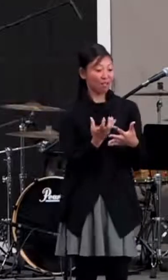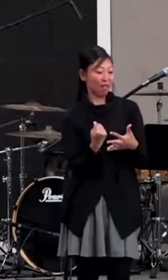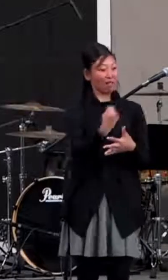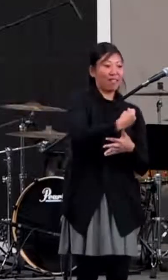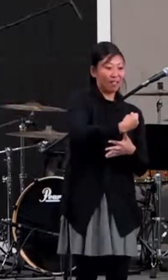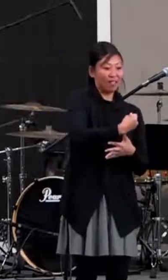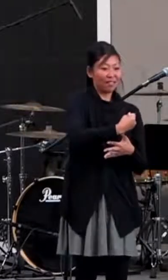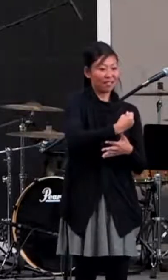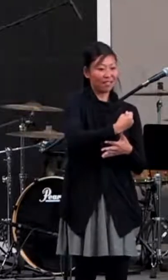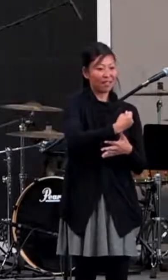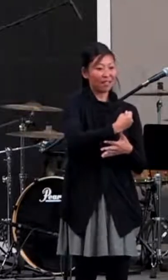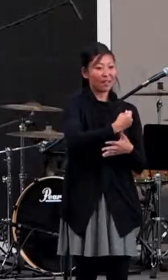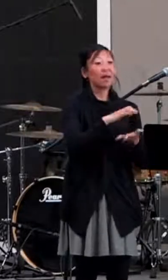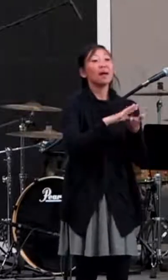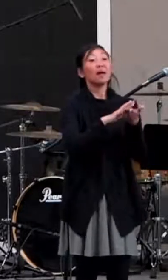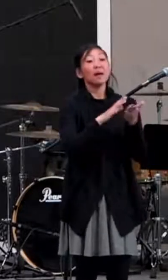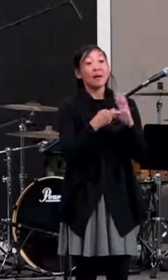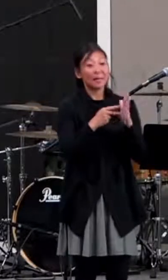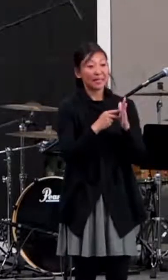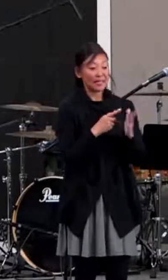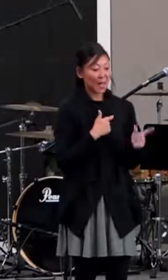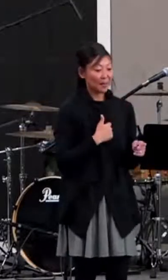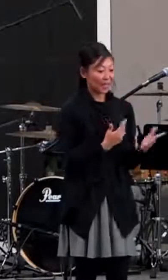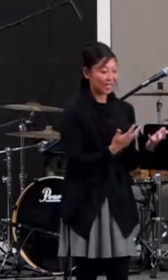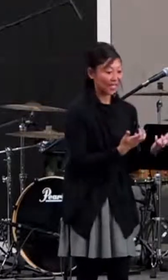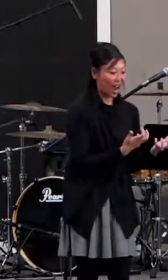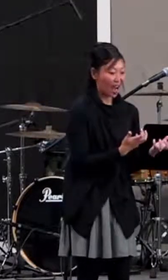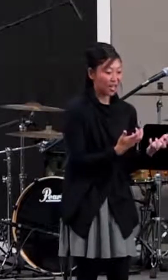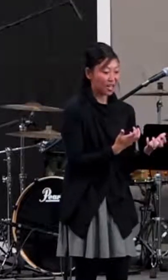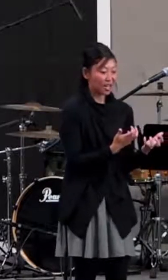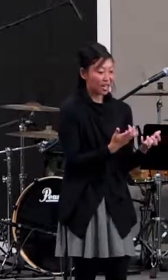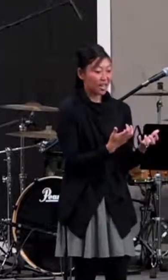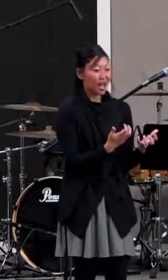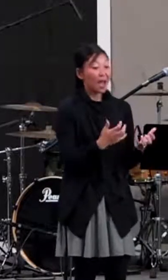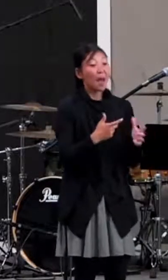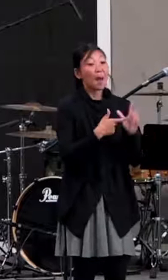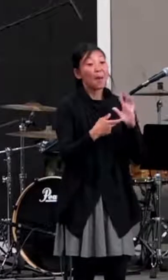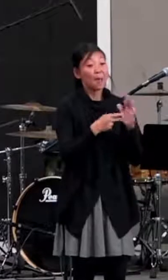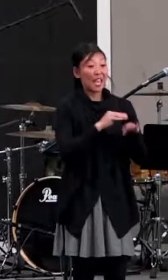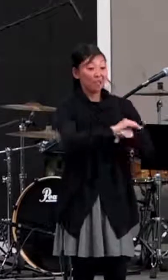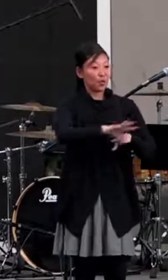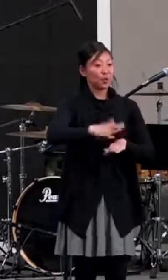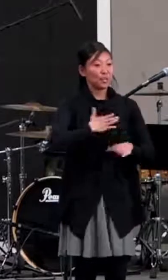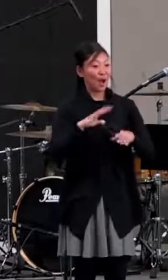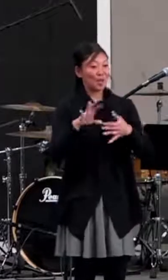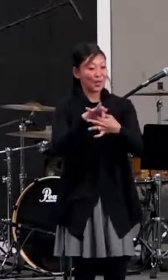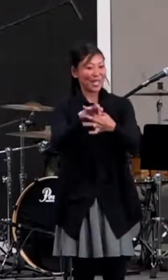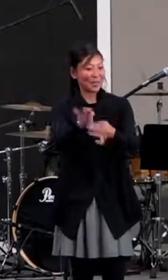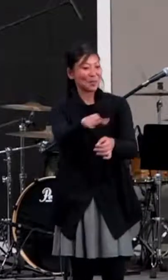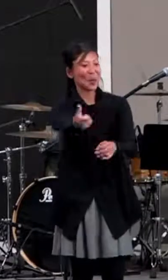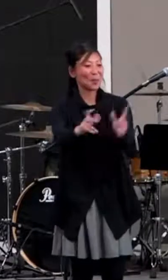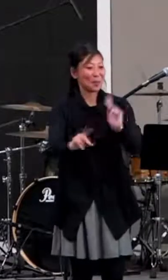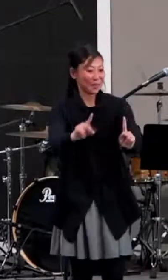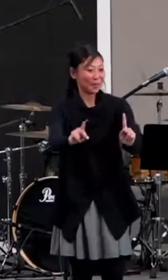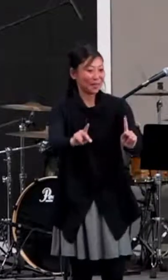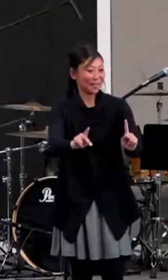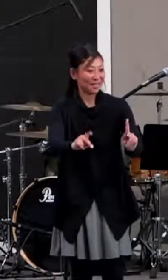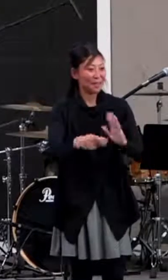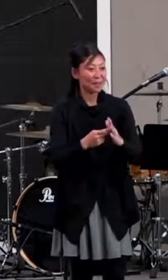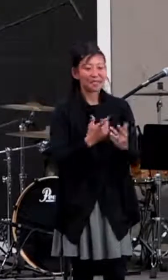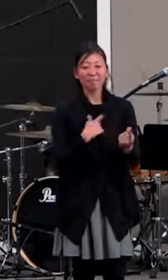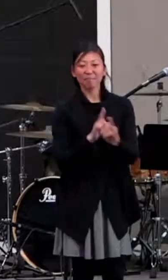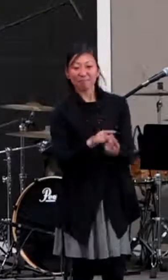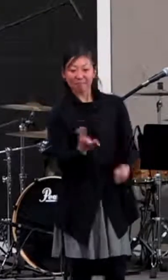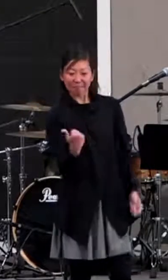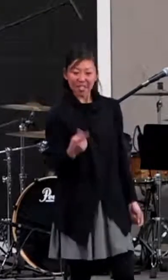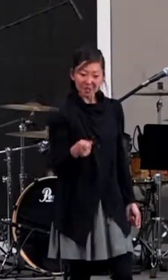The morphing then of my desire changes my relationship to other people. I now enter the room loaded with a silent demand. You must